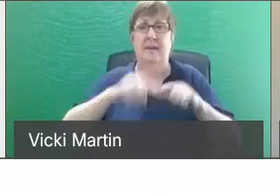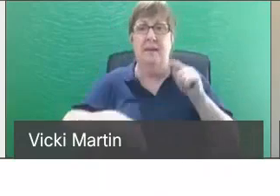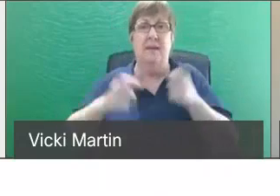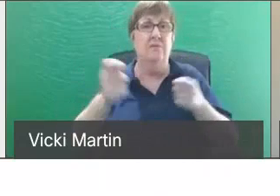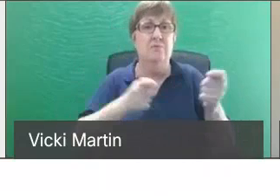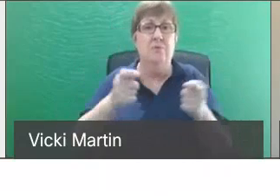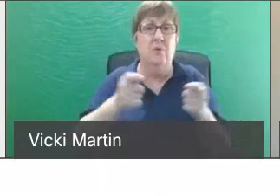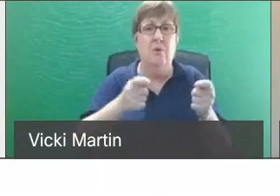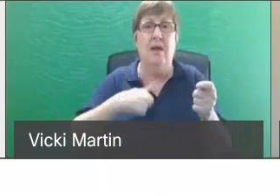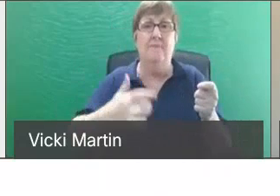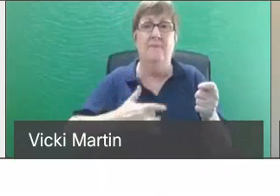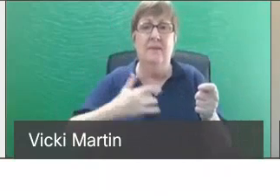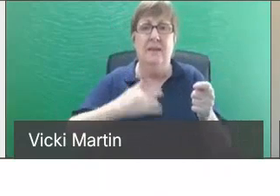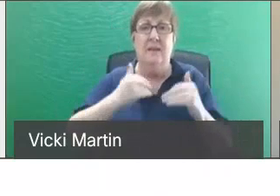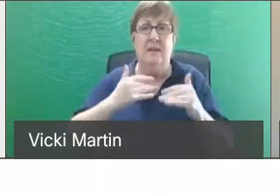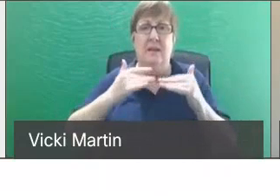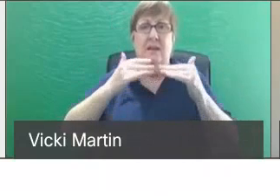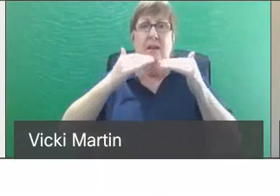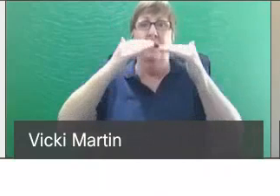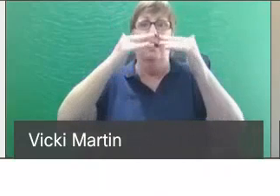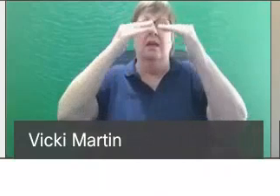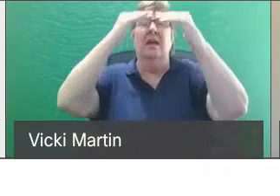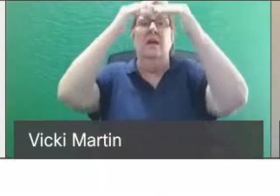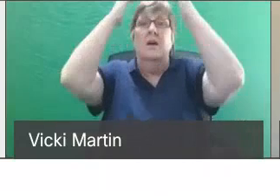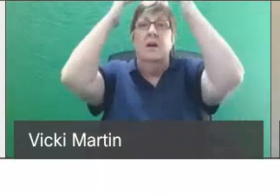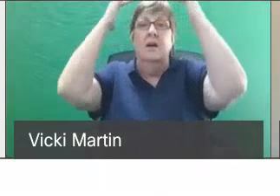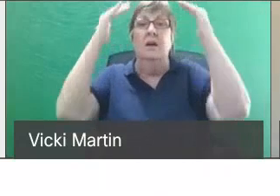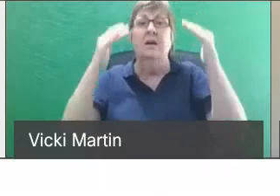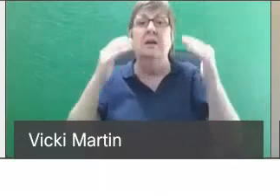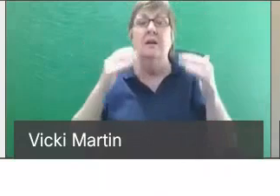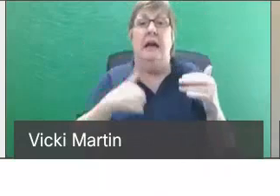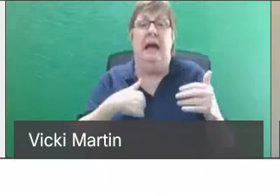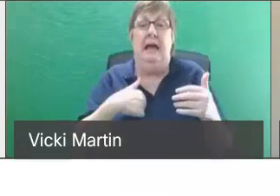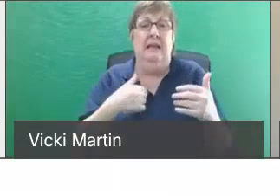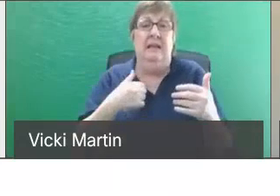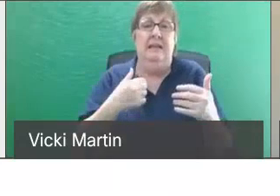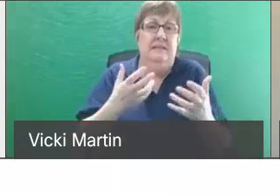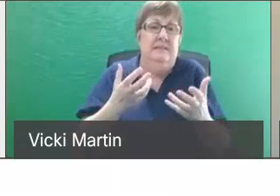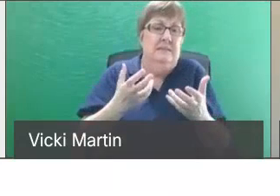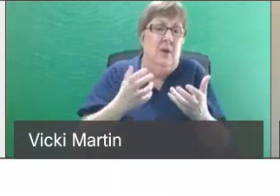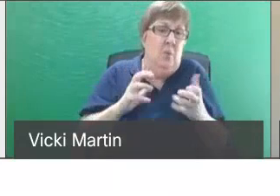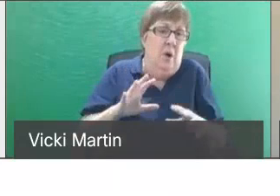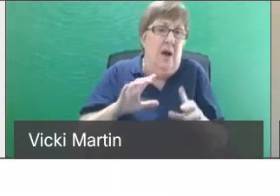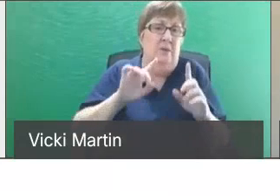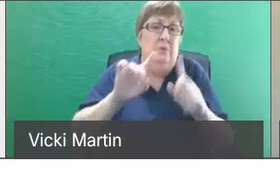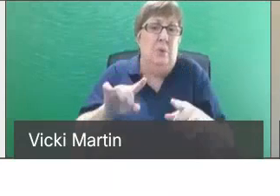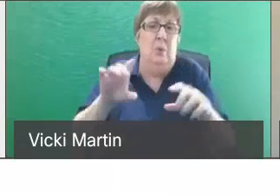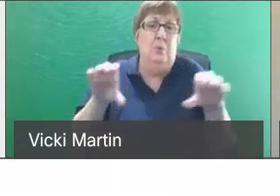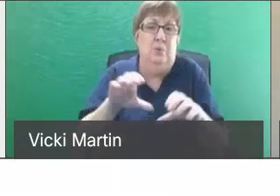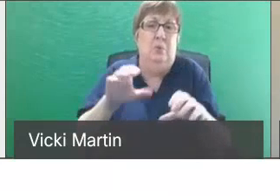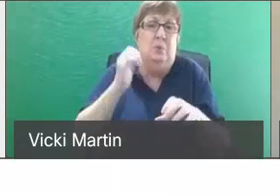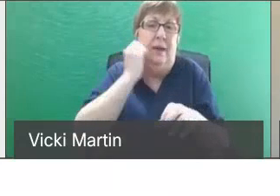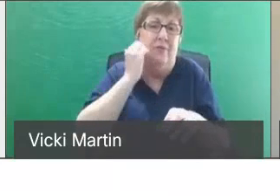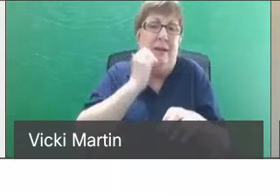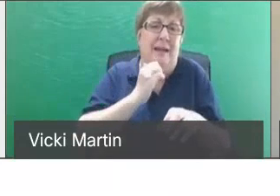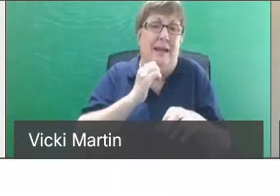to feel overwhelmed, to where you dread everyday situations and occasions